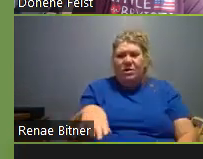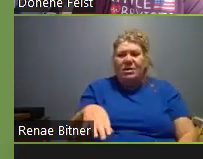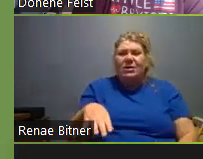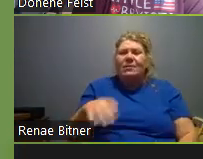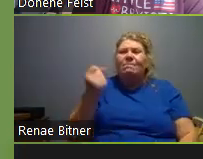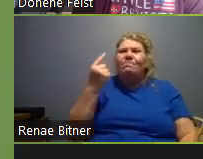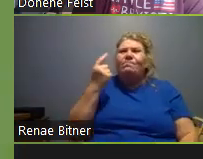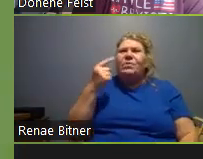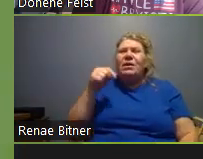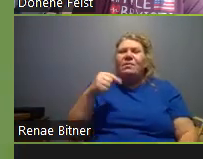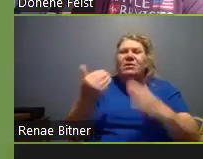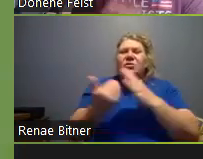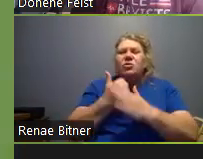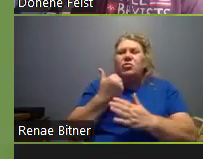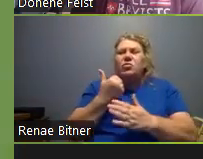new,